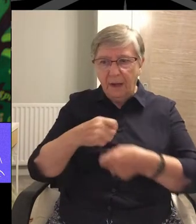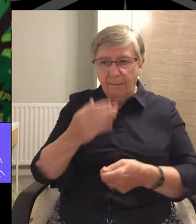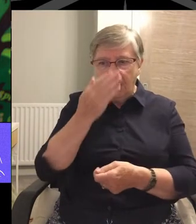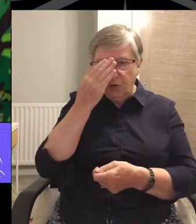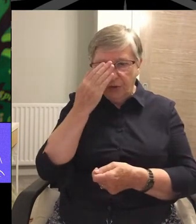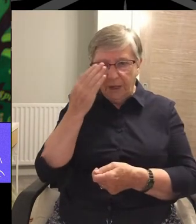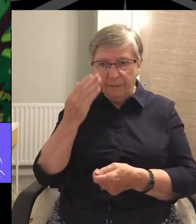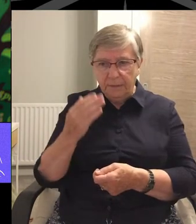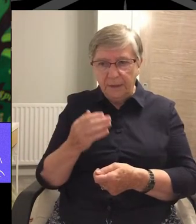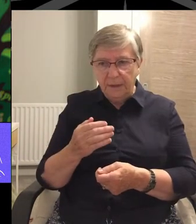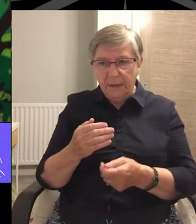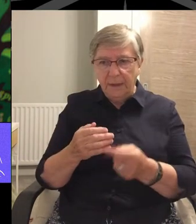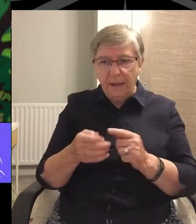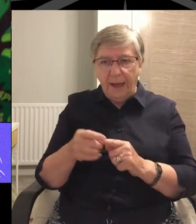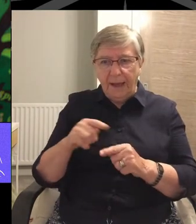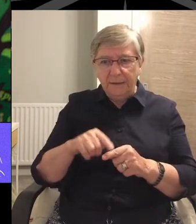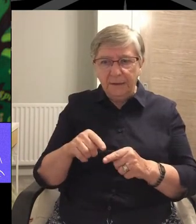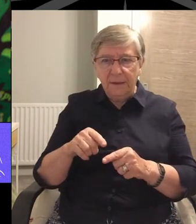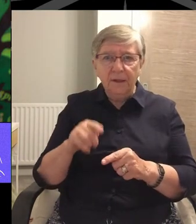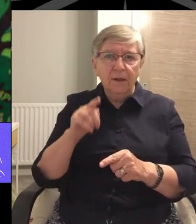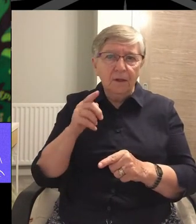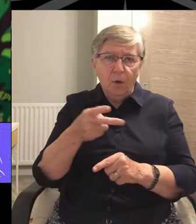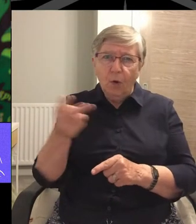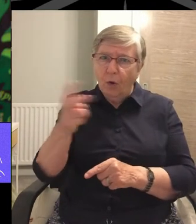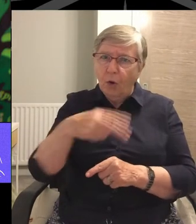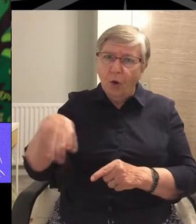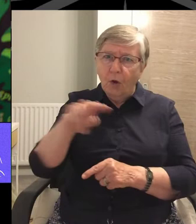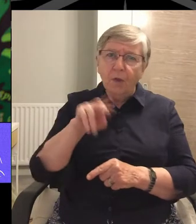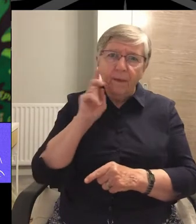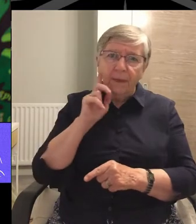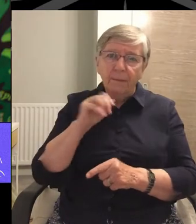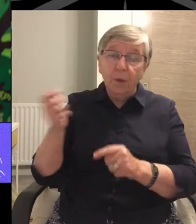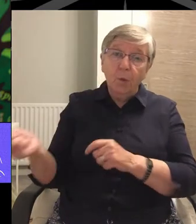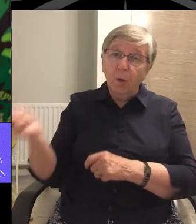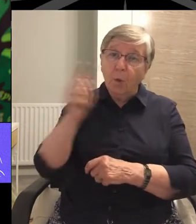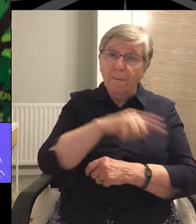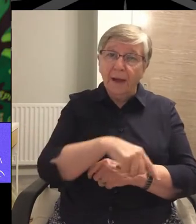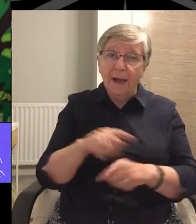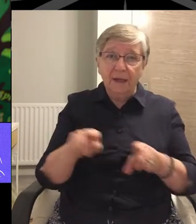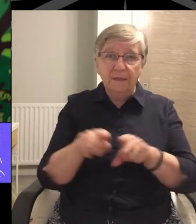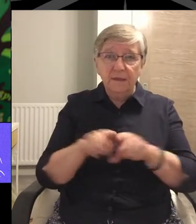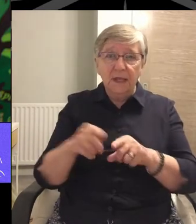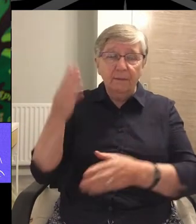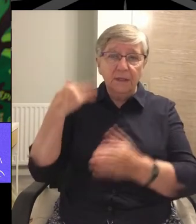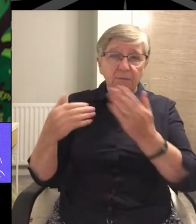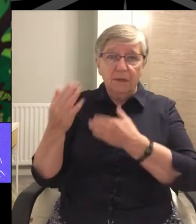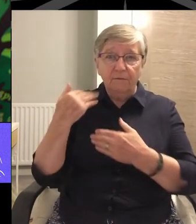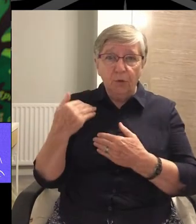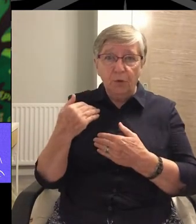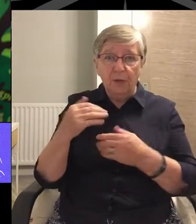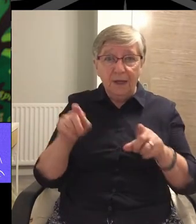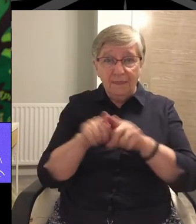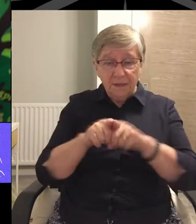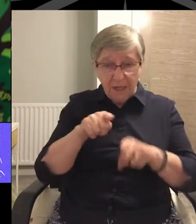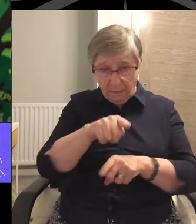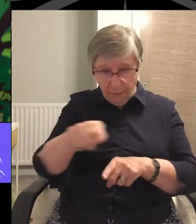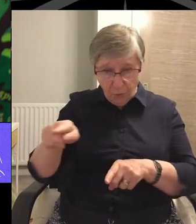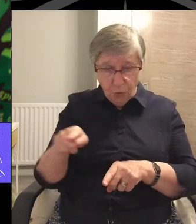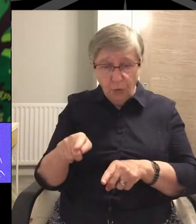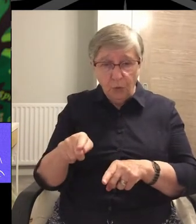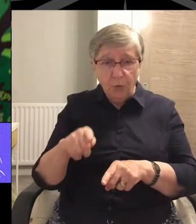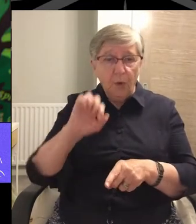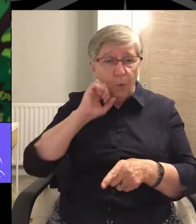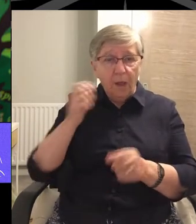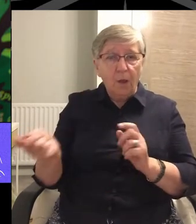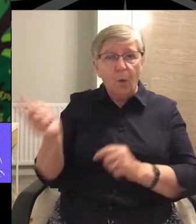sisters, Sodom with her daughters and Samaria with her daughters, will return to what they were before, and you and your daughters will return to what you